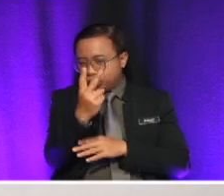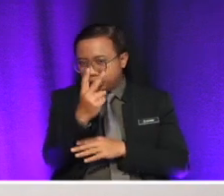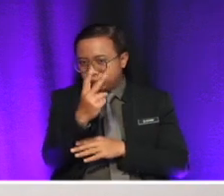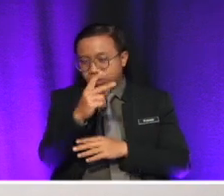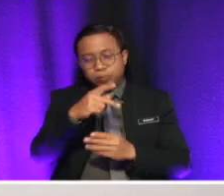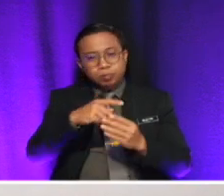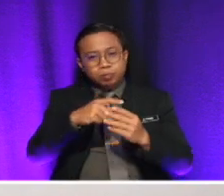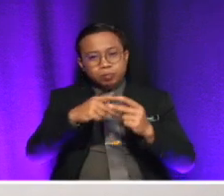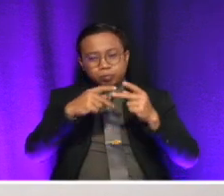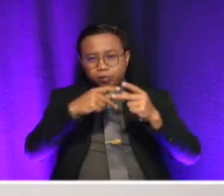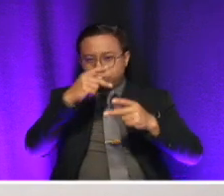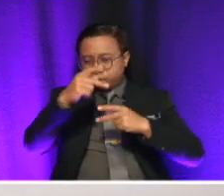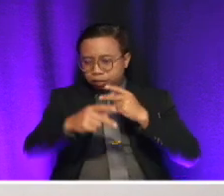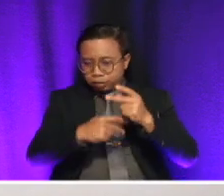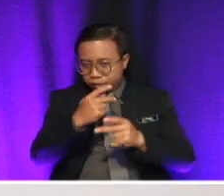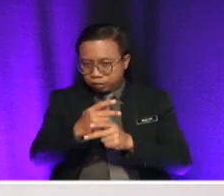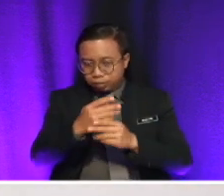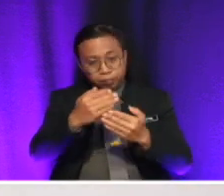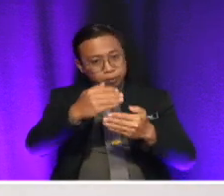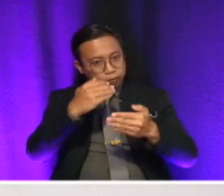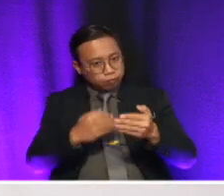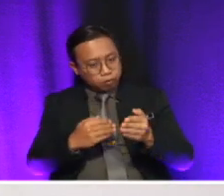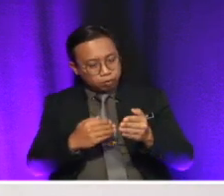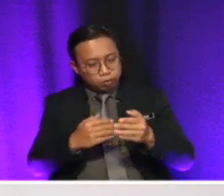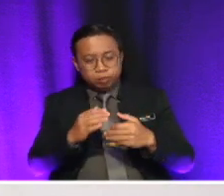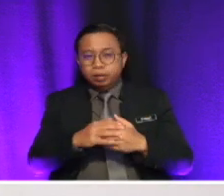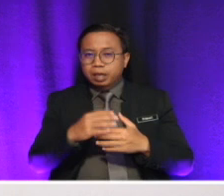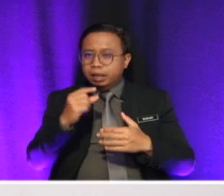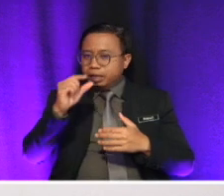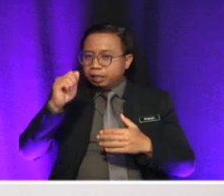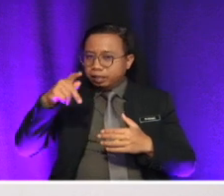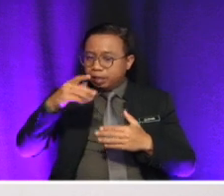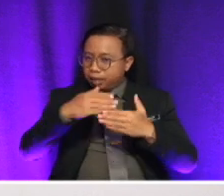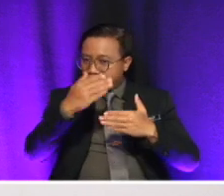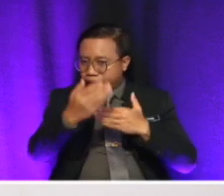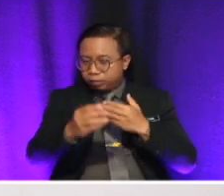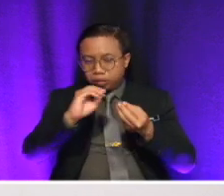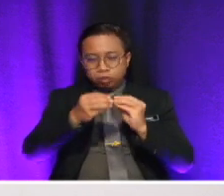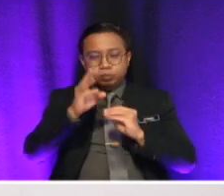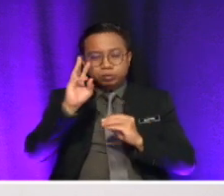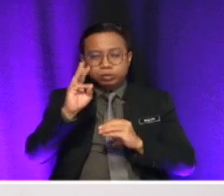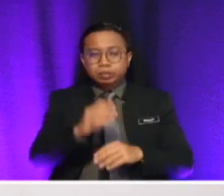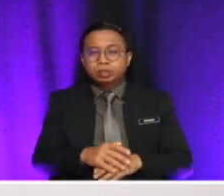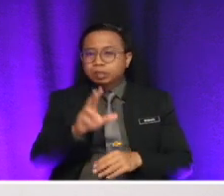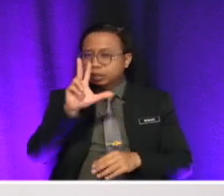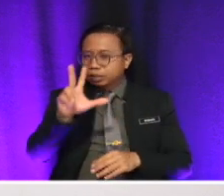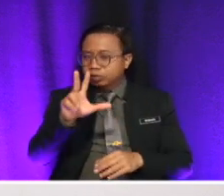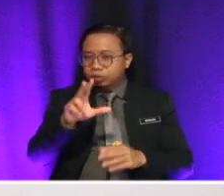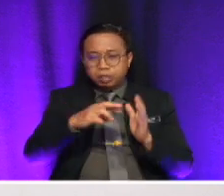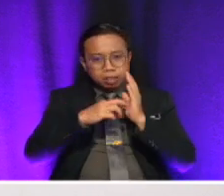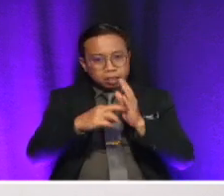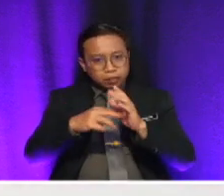process here, okay, the sentence before, and then the gap, and then the sentence after number 6, okay, the tree refers